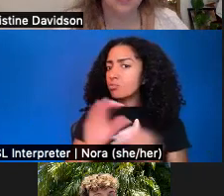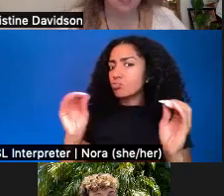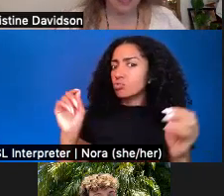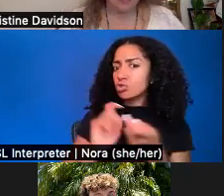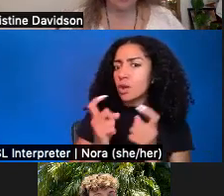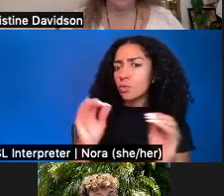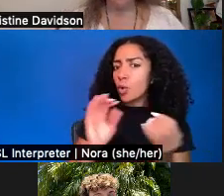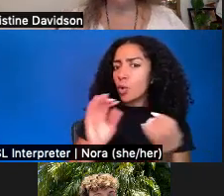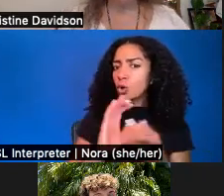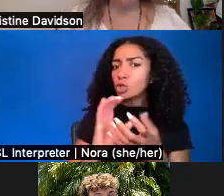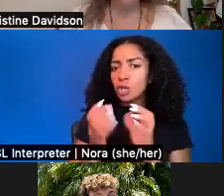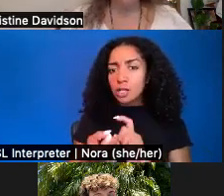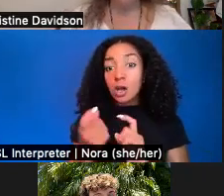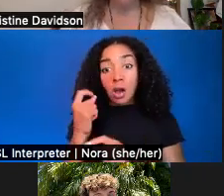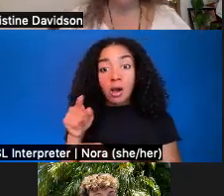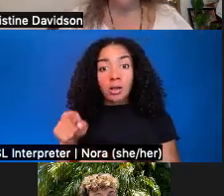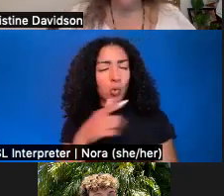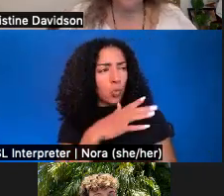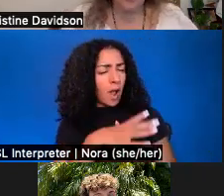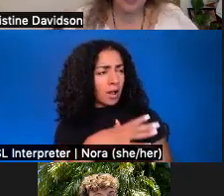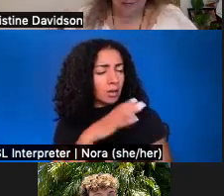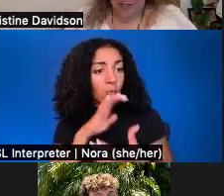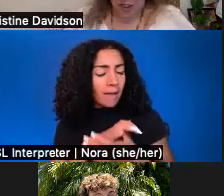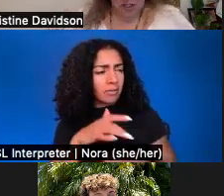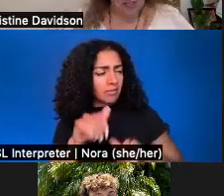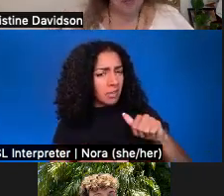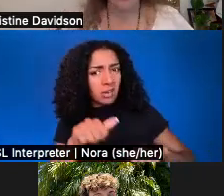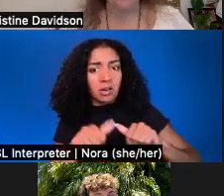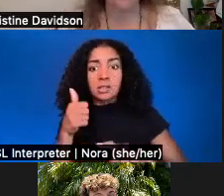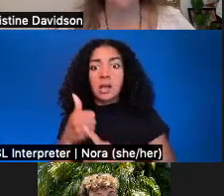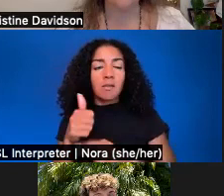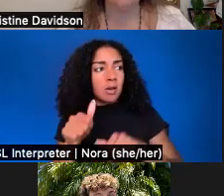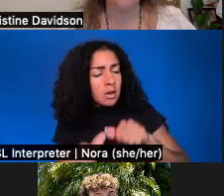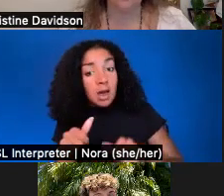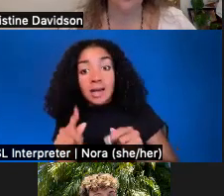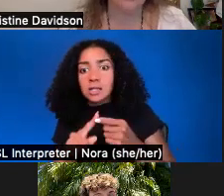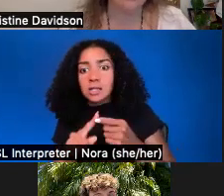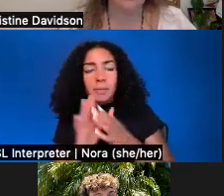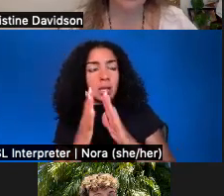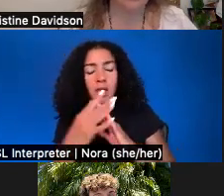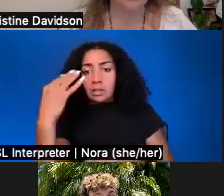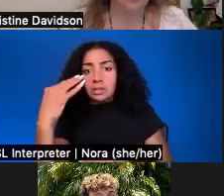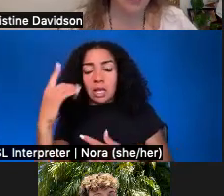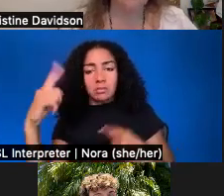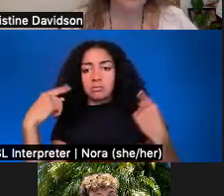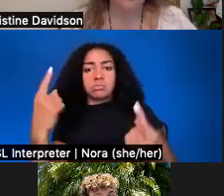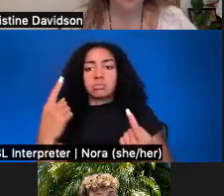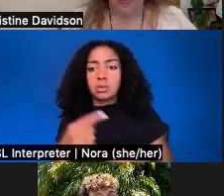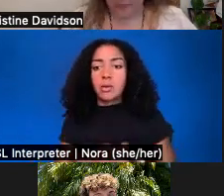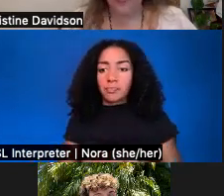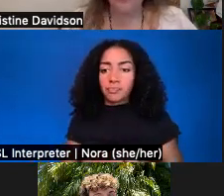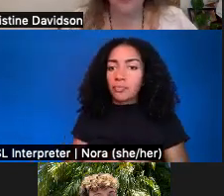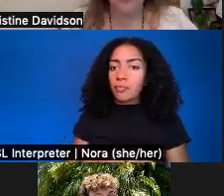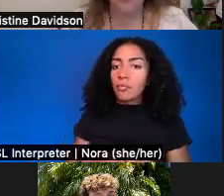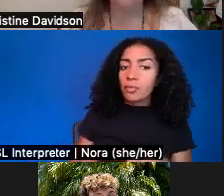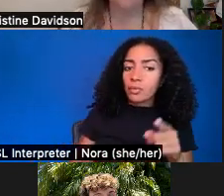Yes, that's a good definition right there, the original definition. Dimming the lights just to see if she'll notice, and then you're like, no way. Just